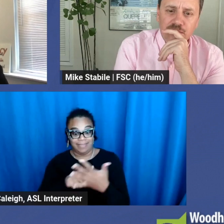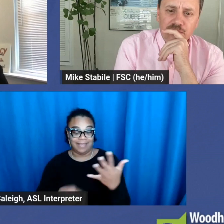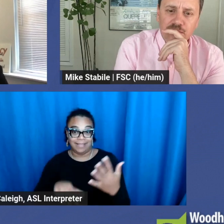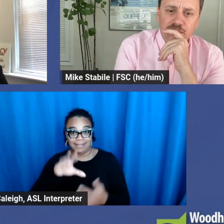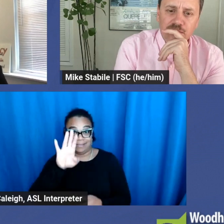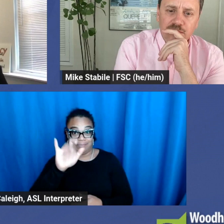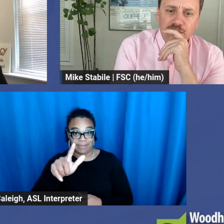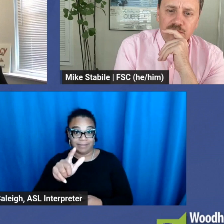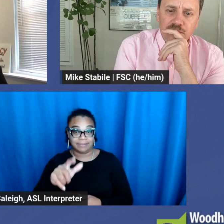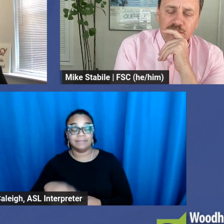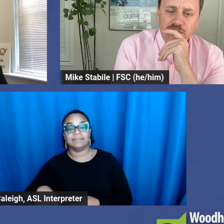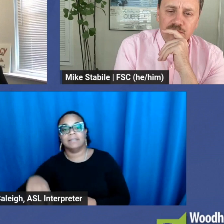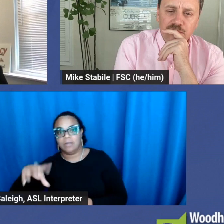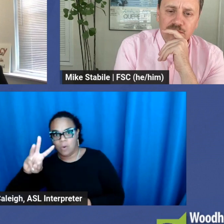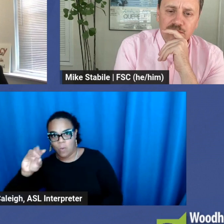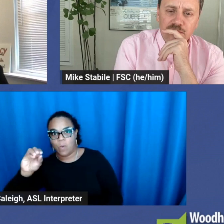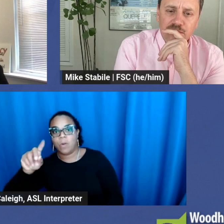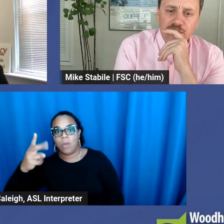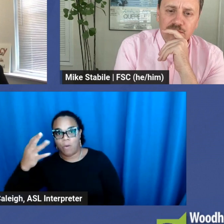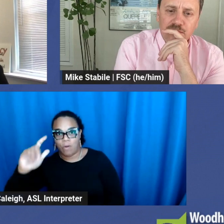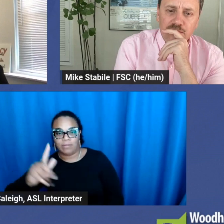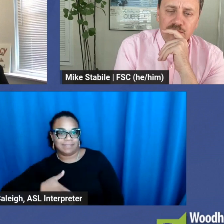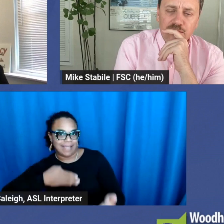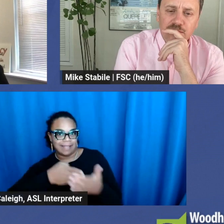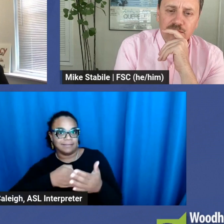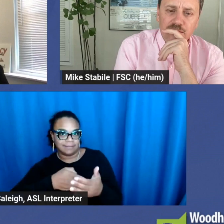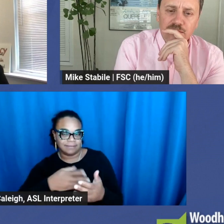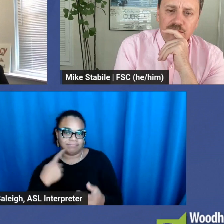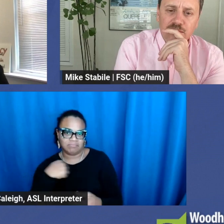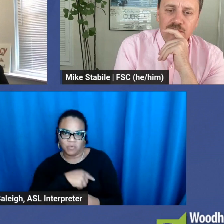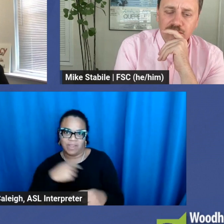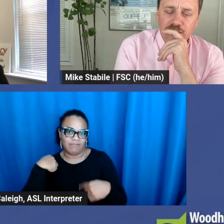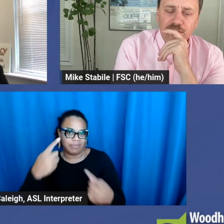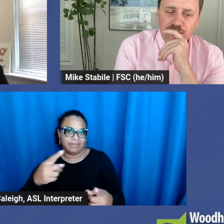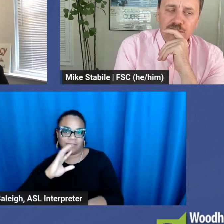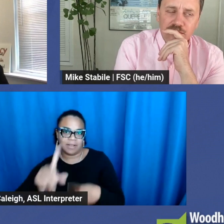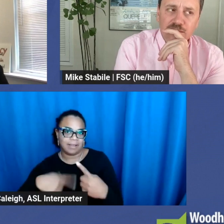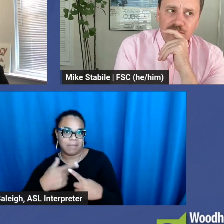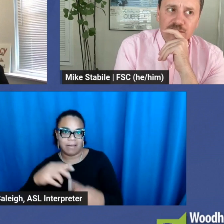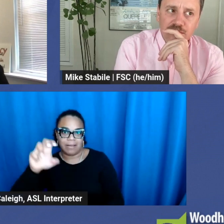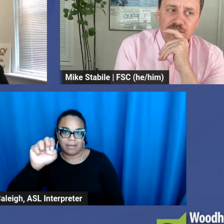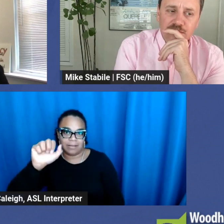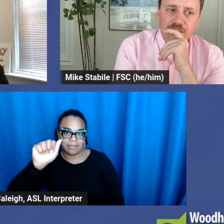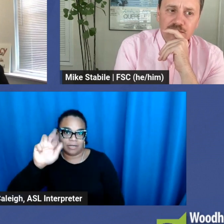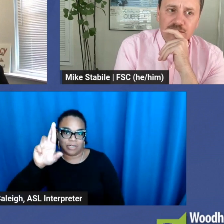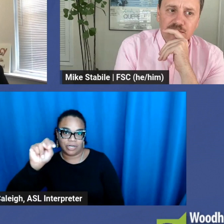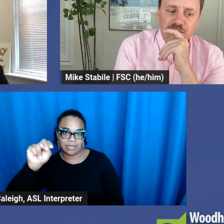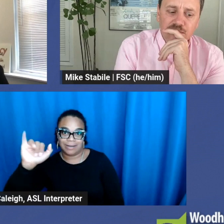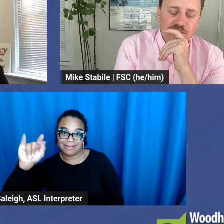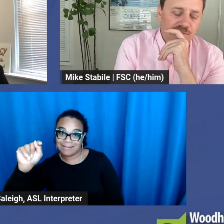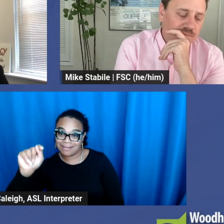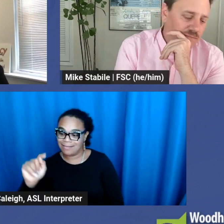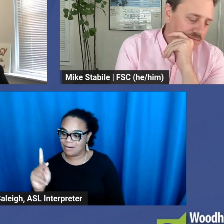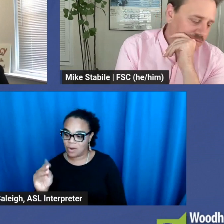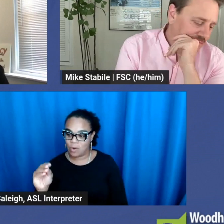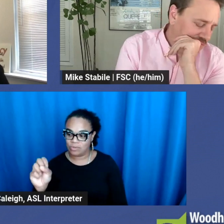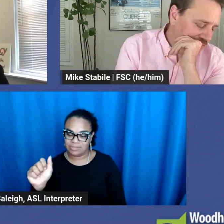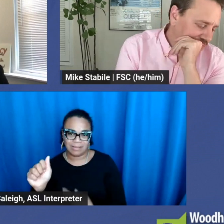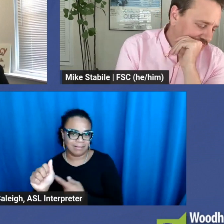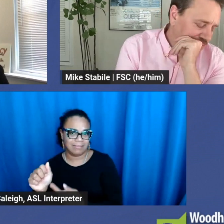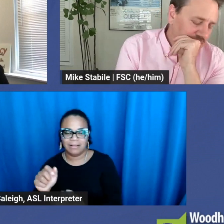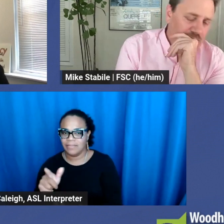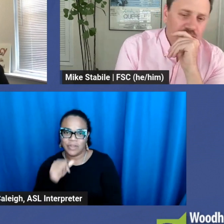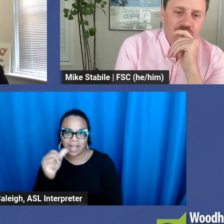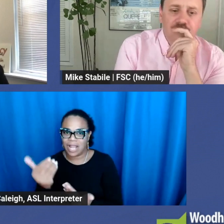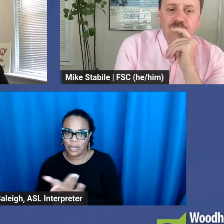to and has been talking about, Earn It and COSA are not new. We've been talking about these bills for a while and why